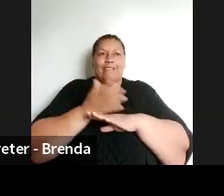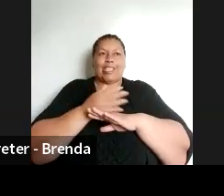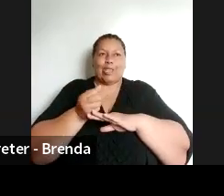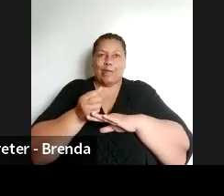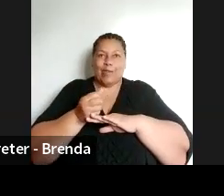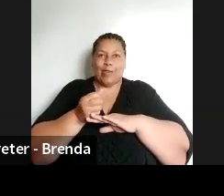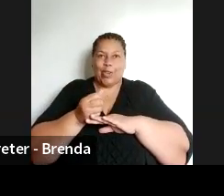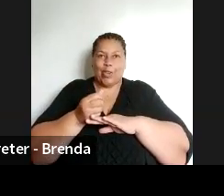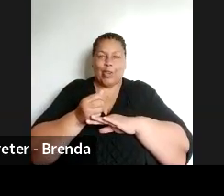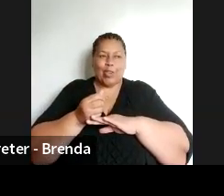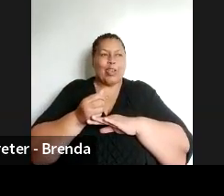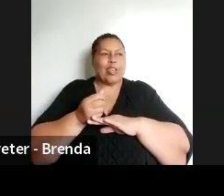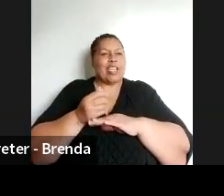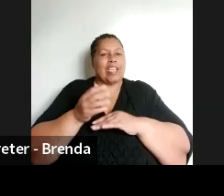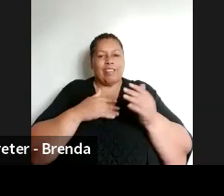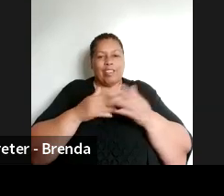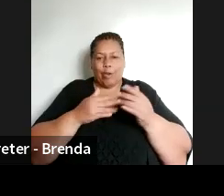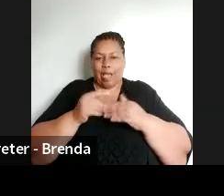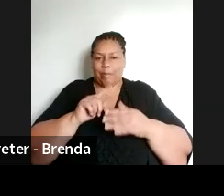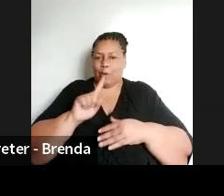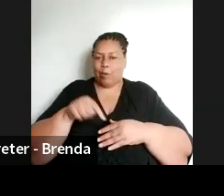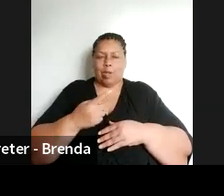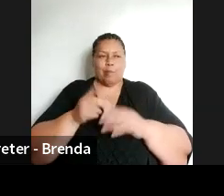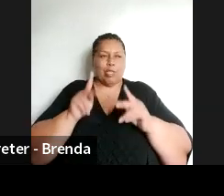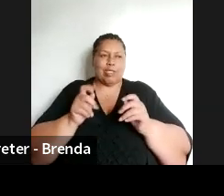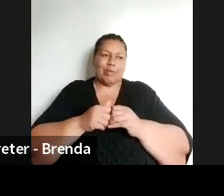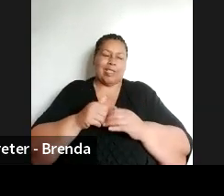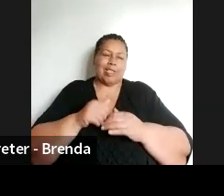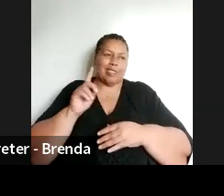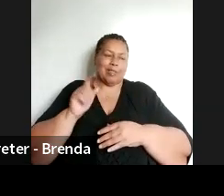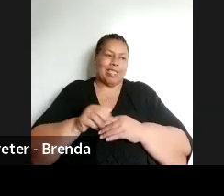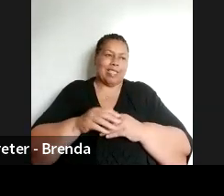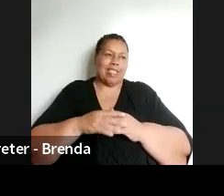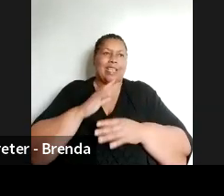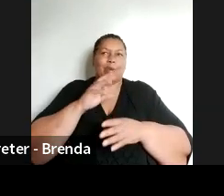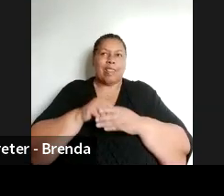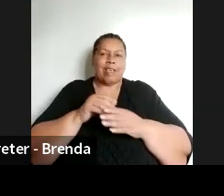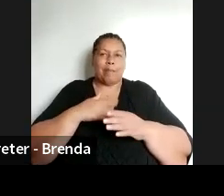even though I'm the only person with a disability in my family.